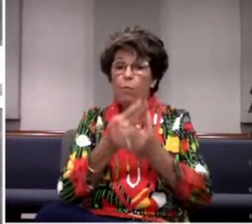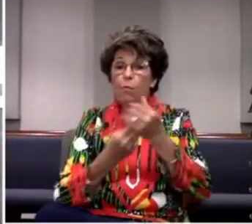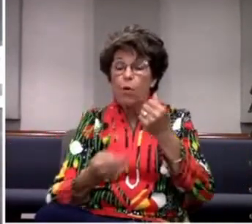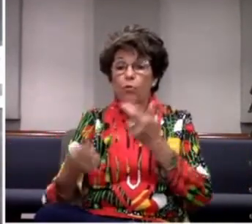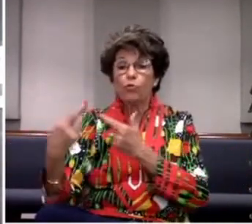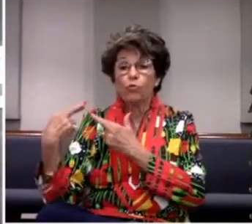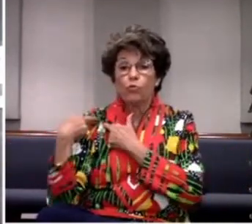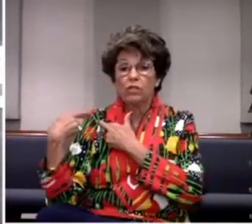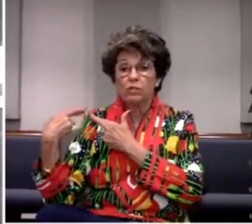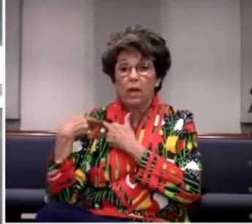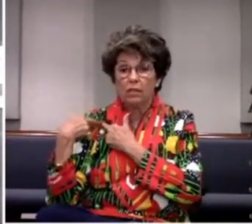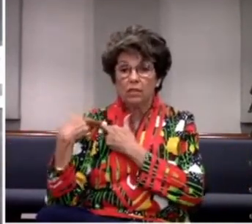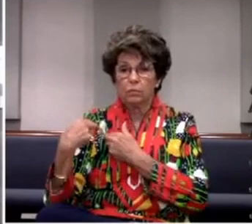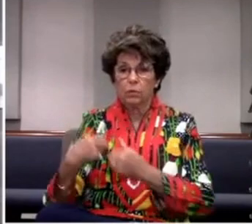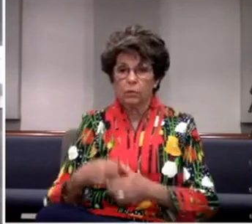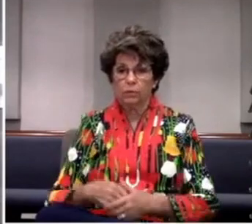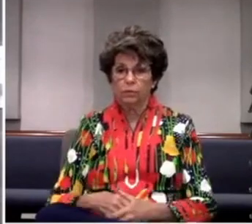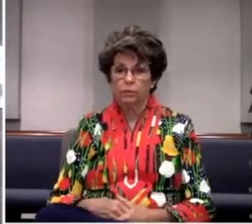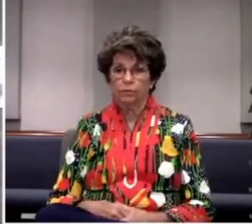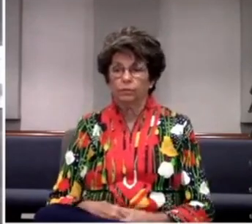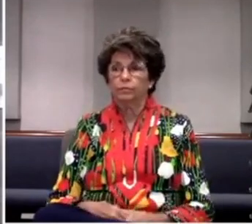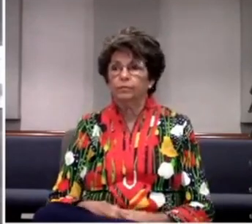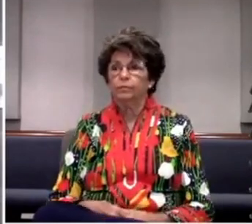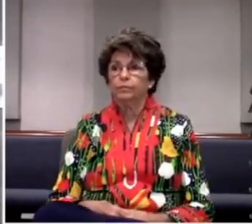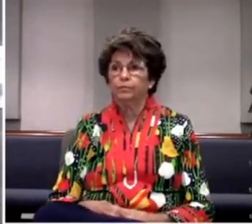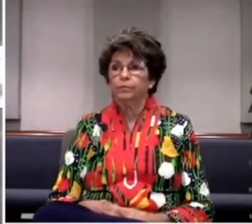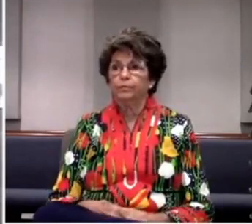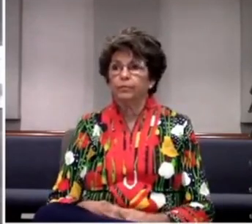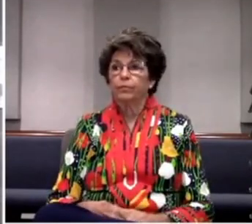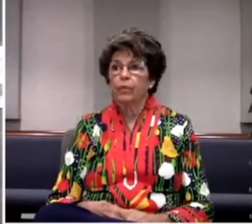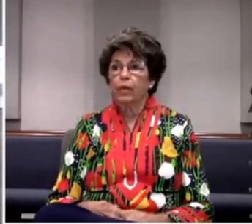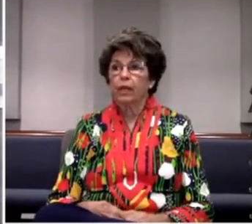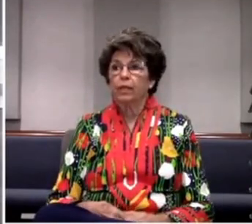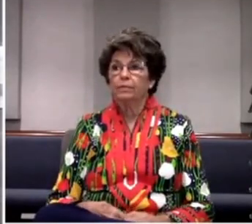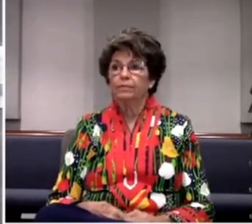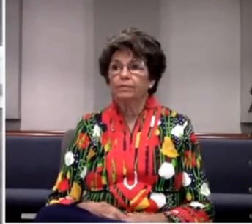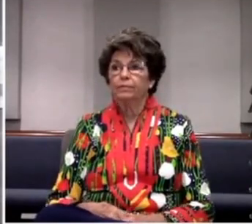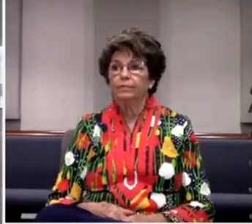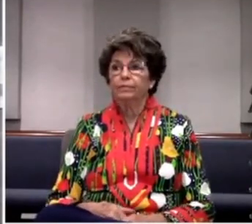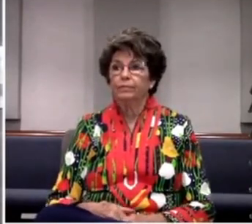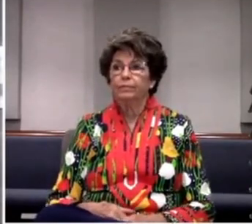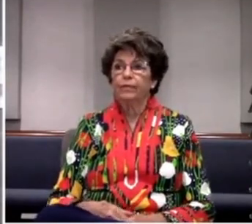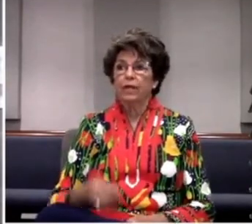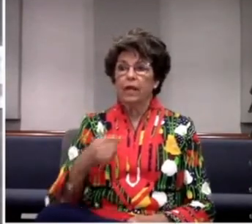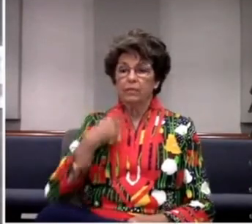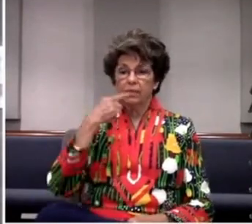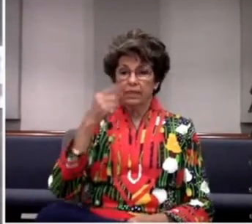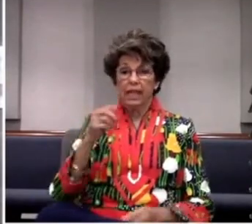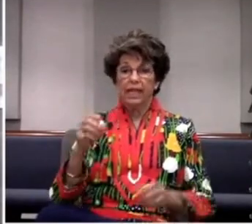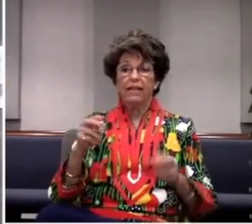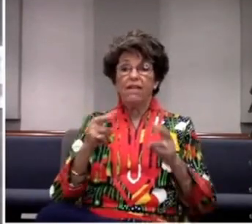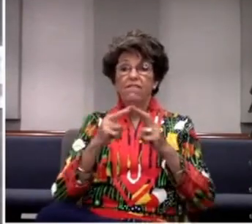responsible. So I want to say this very, very, very, very, very clearly.